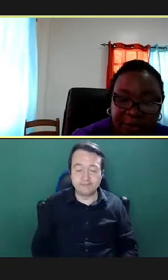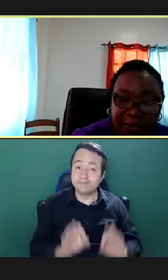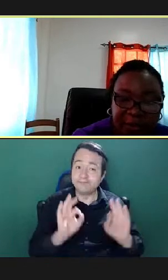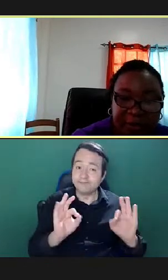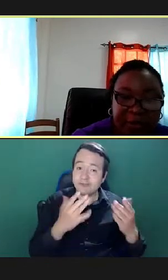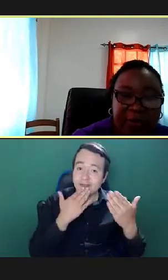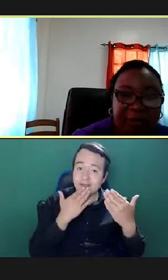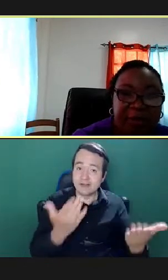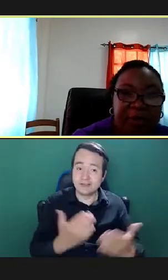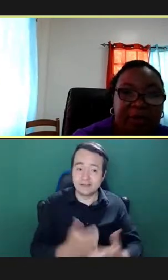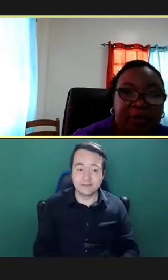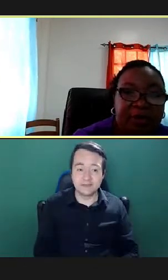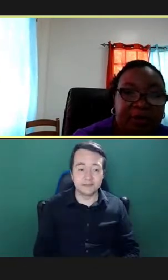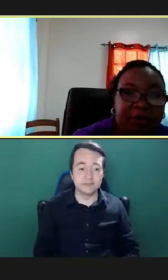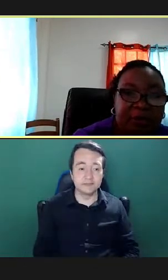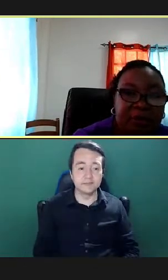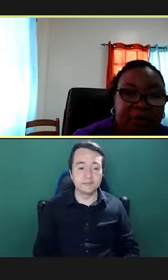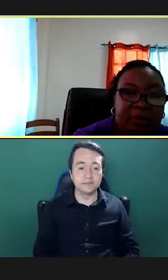Over.